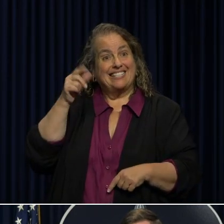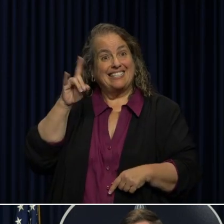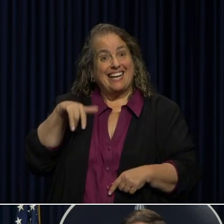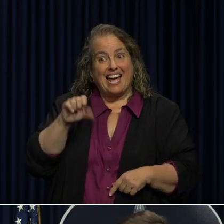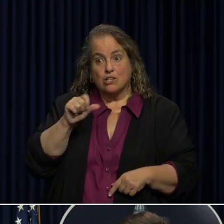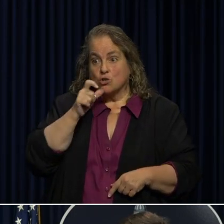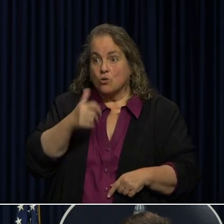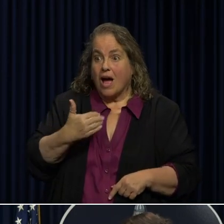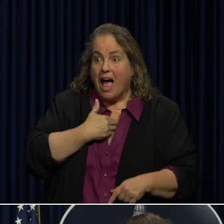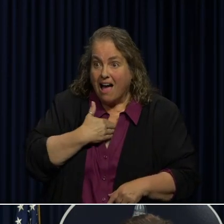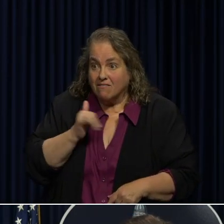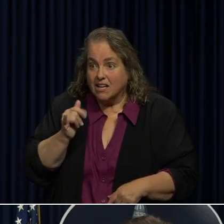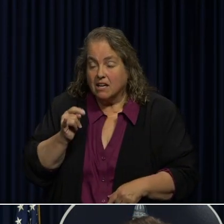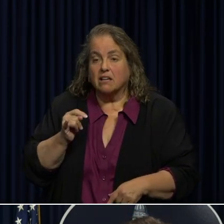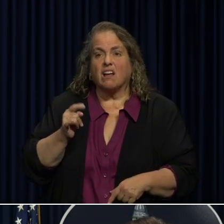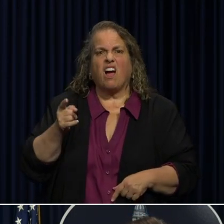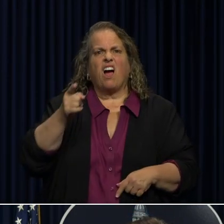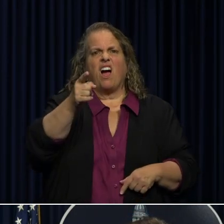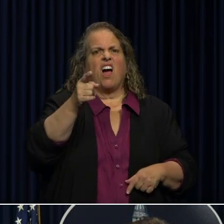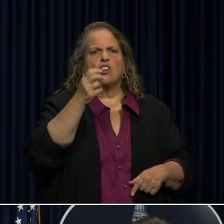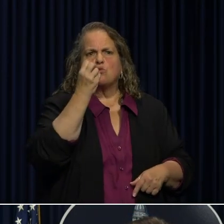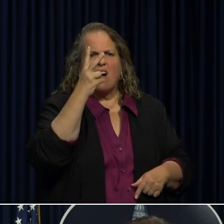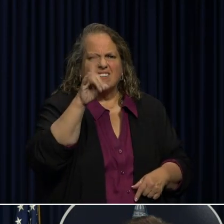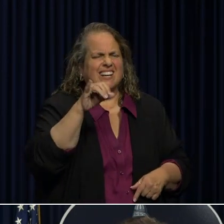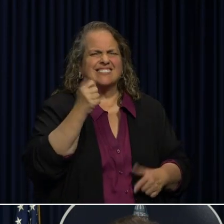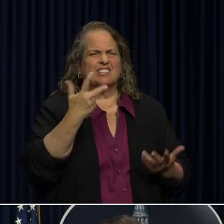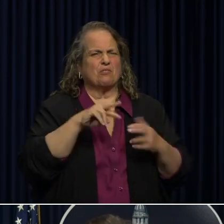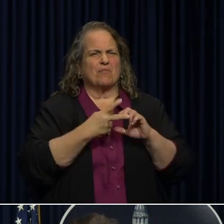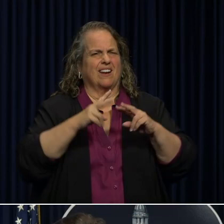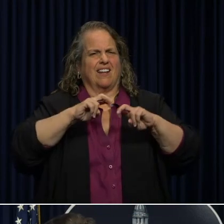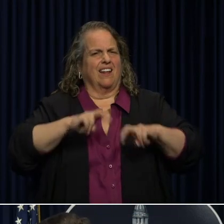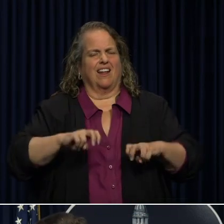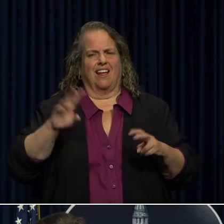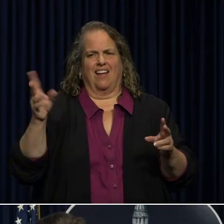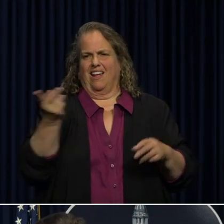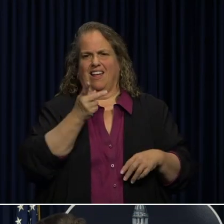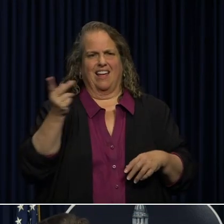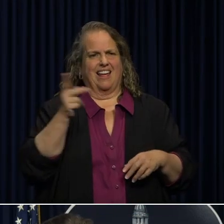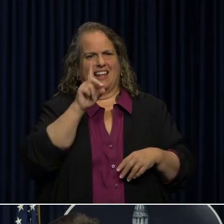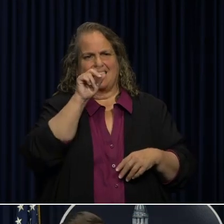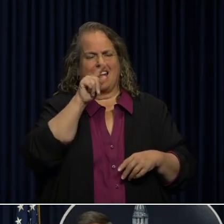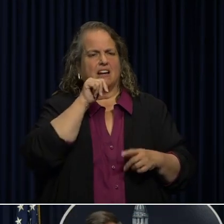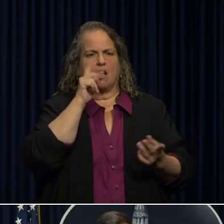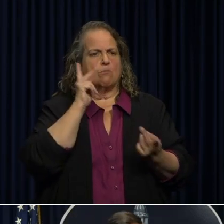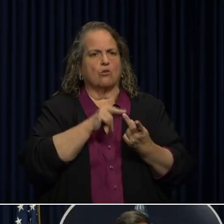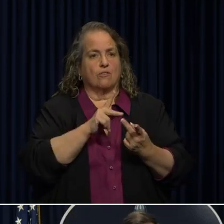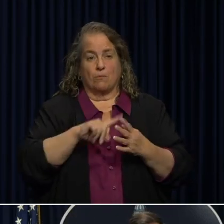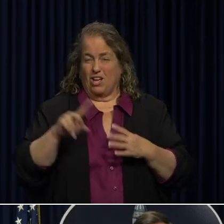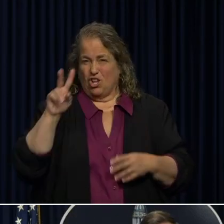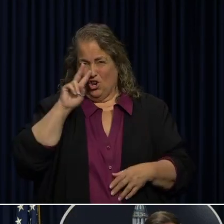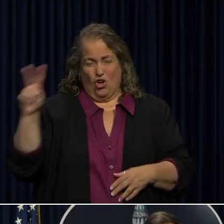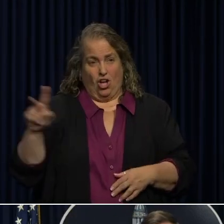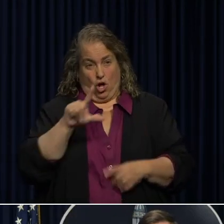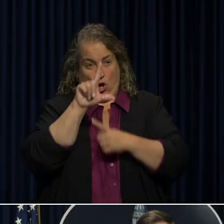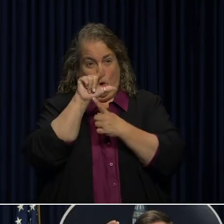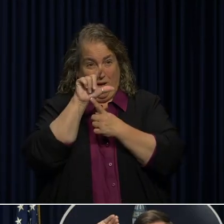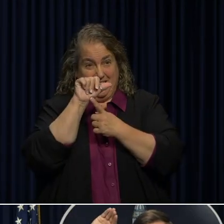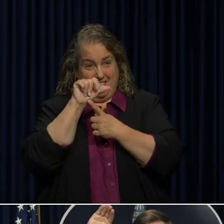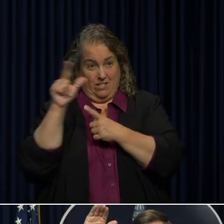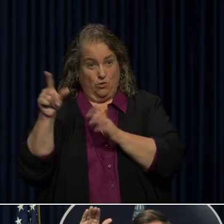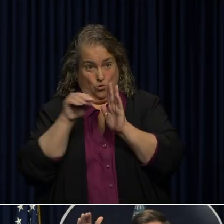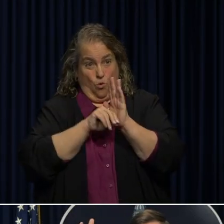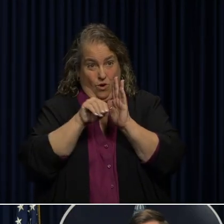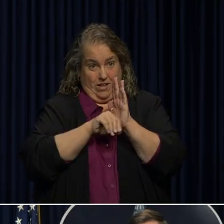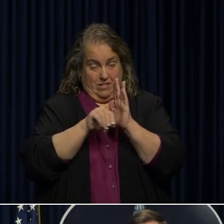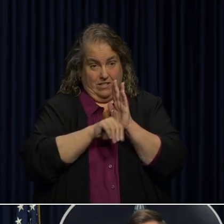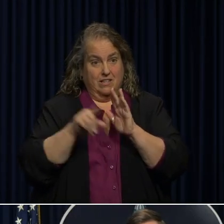not perfect in how it looks. But look at Louisiana. So Louisiana had more of,